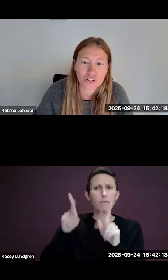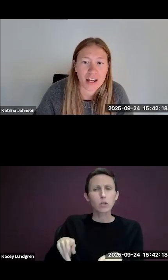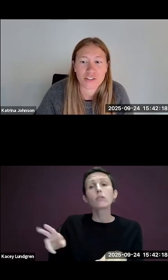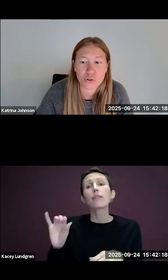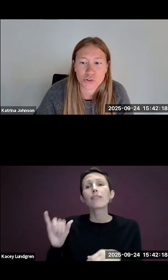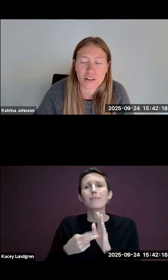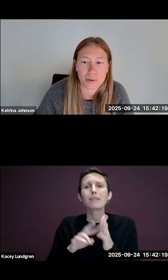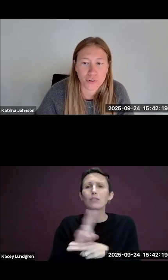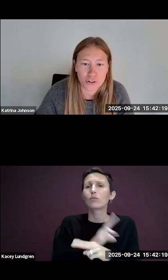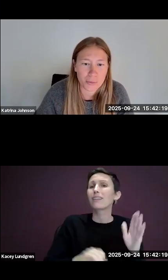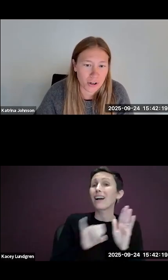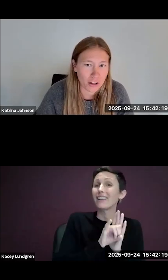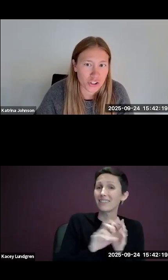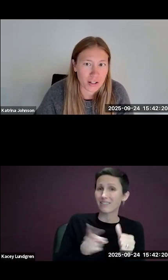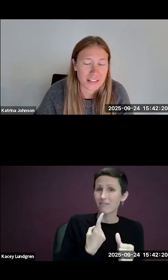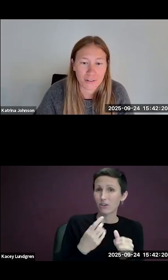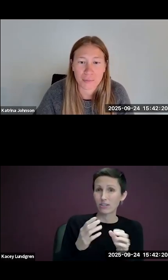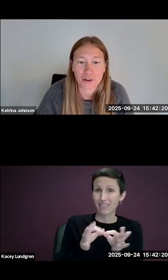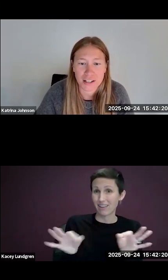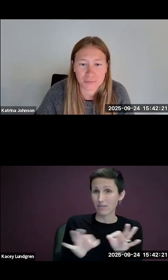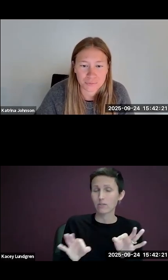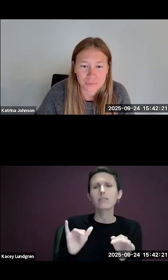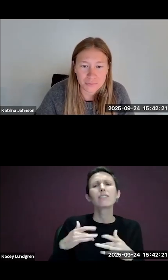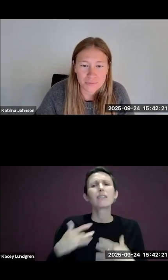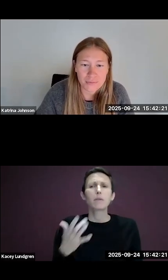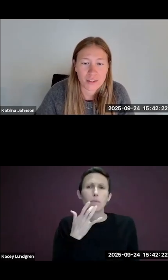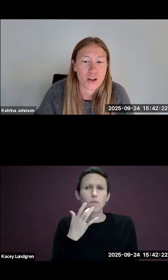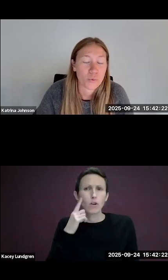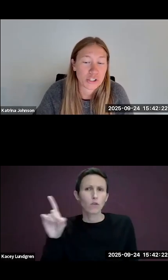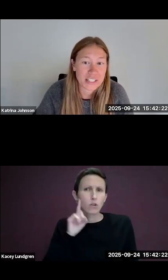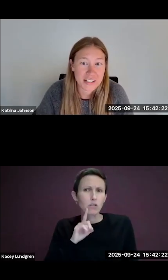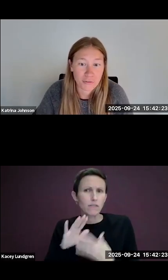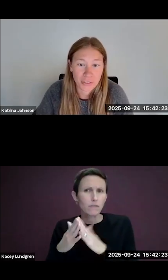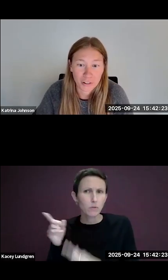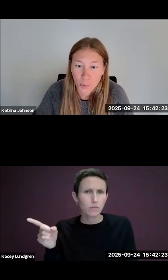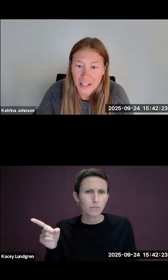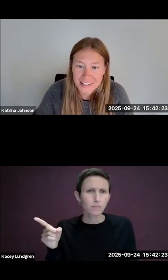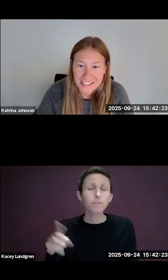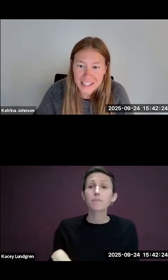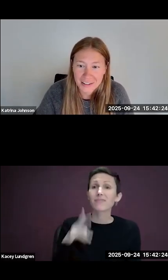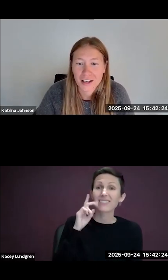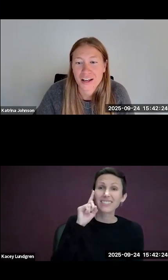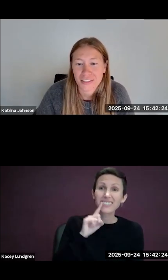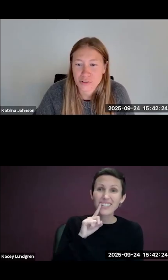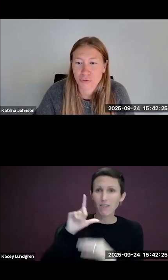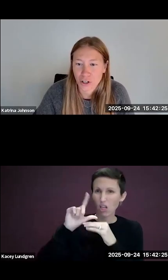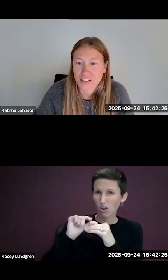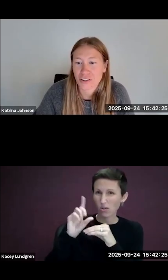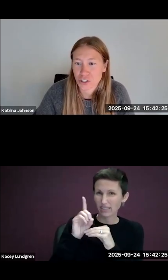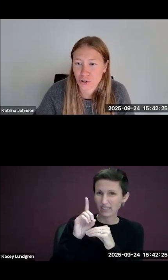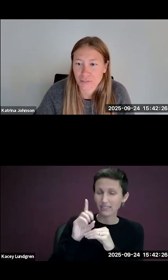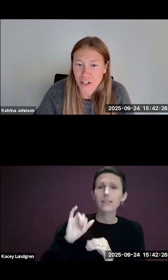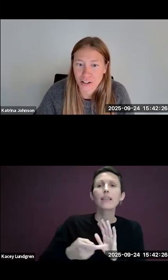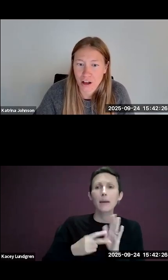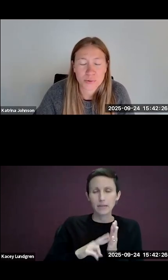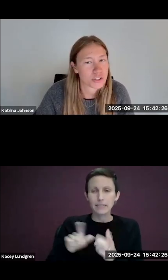first language and is usually the preferred terminology in the deaf community. When you see deaf with a lowercase d, that's referring